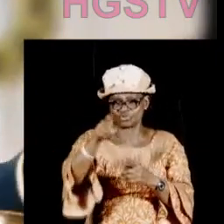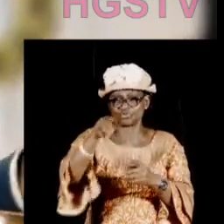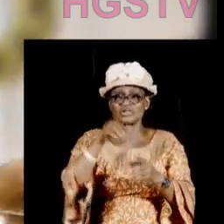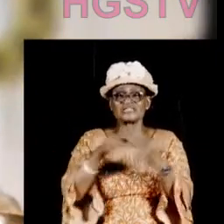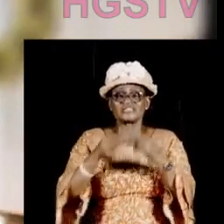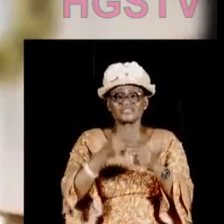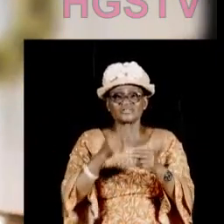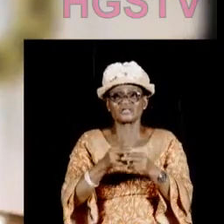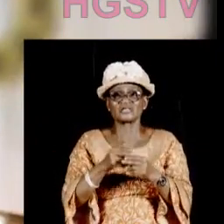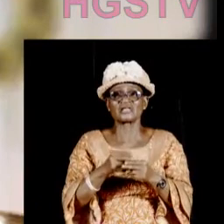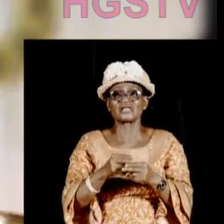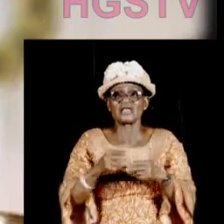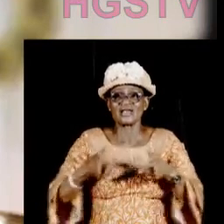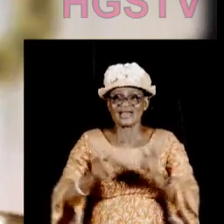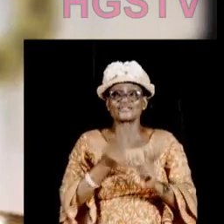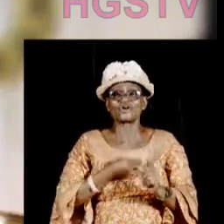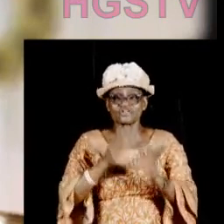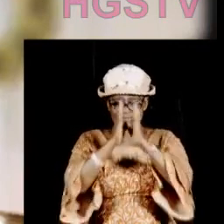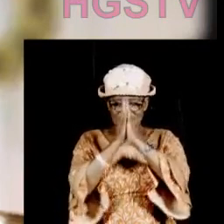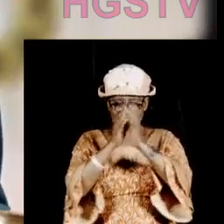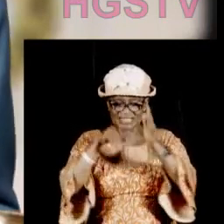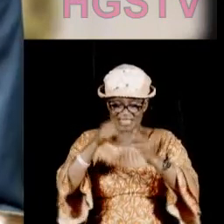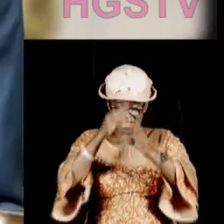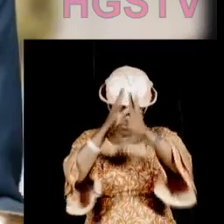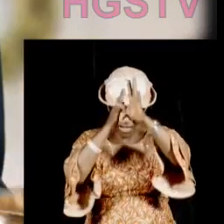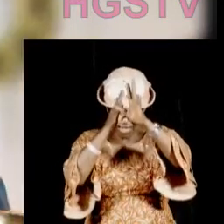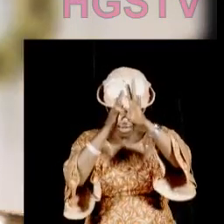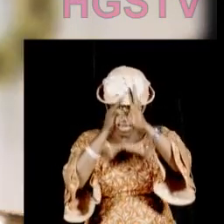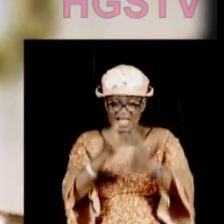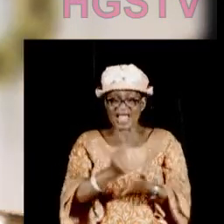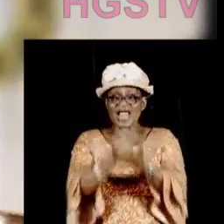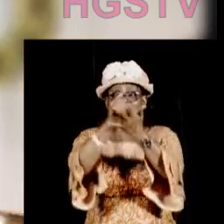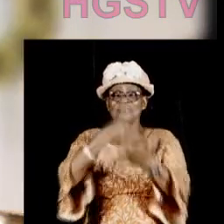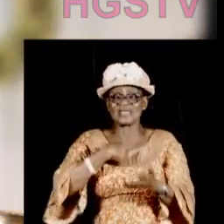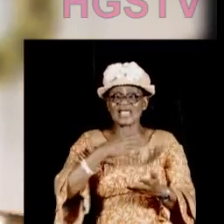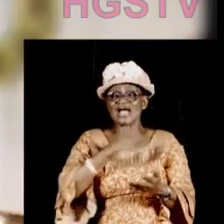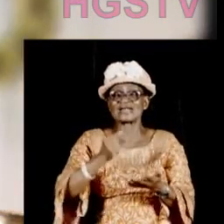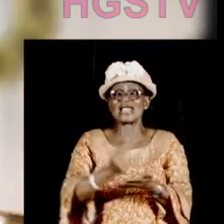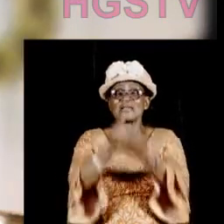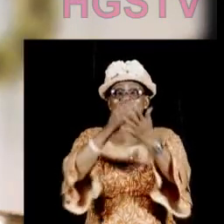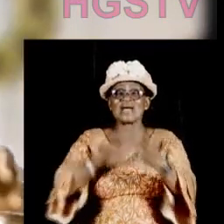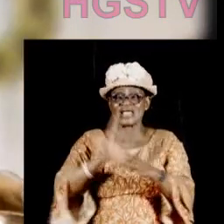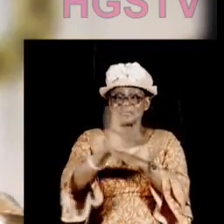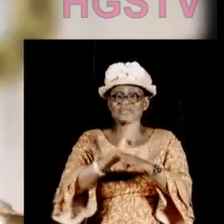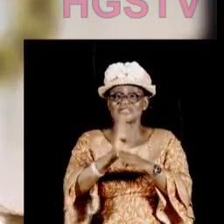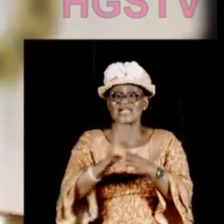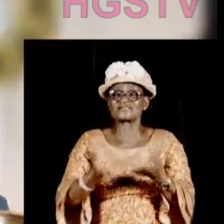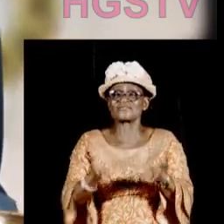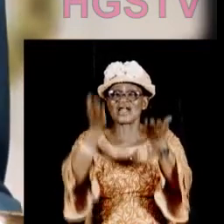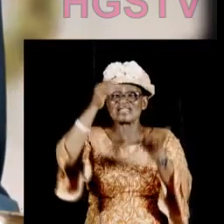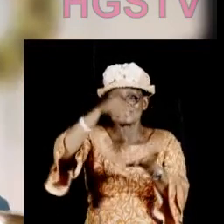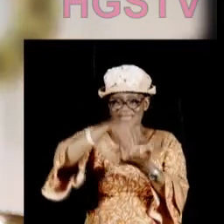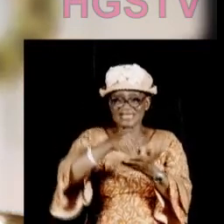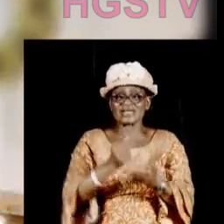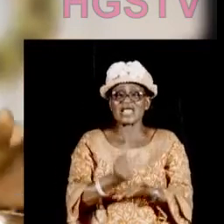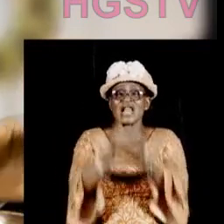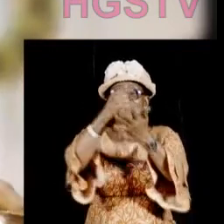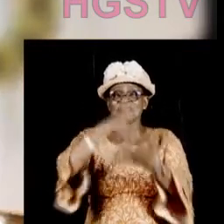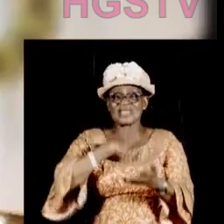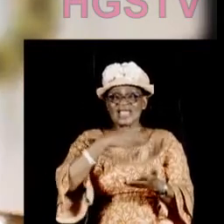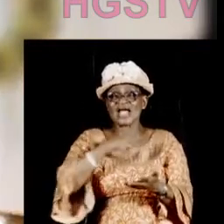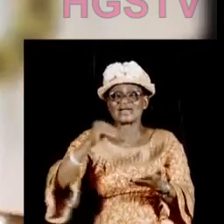Are you ready to pray? Say, Father, help me and let my business rise again in Jesus' name. Help me and let my business